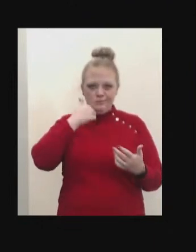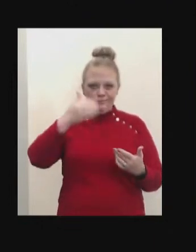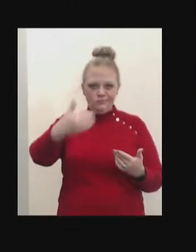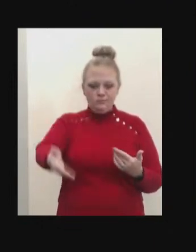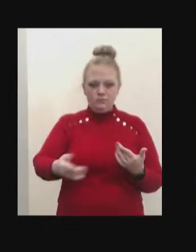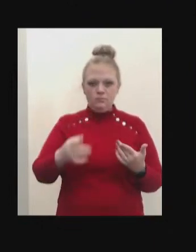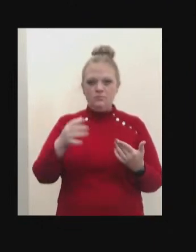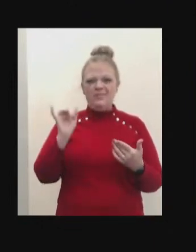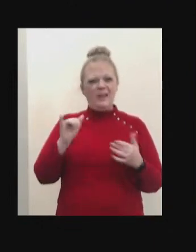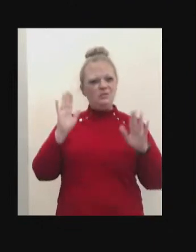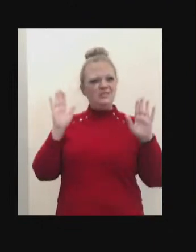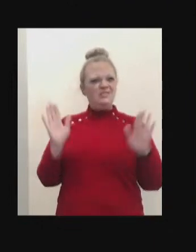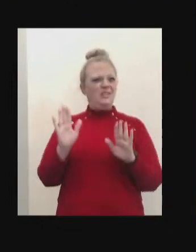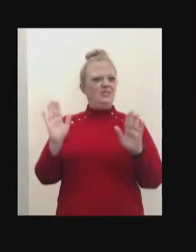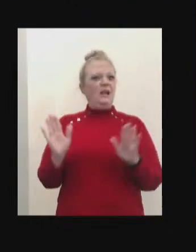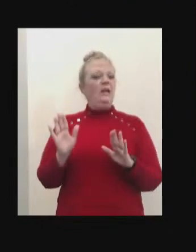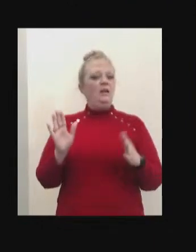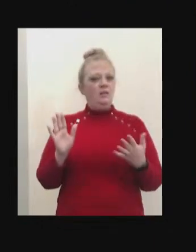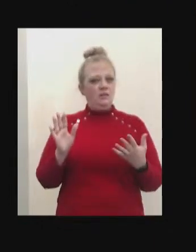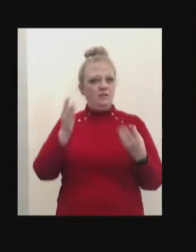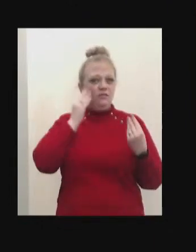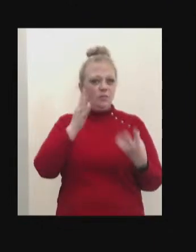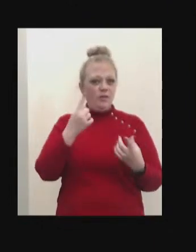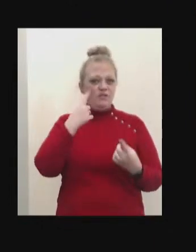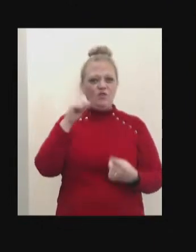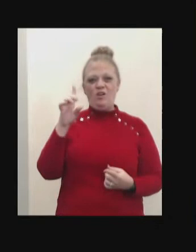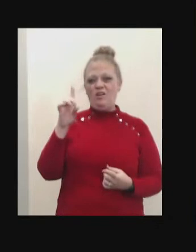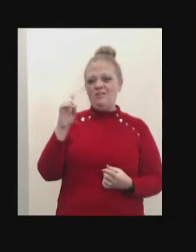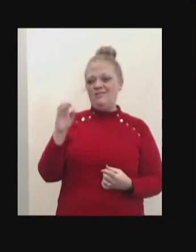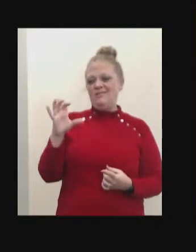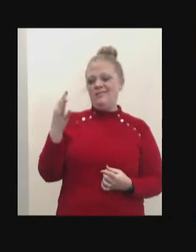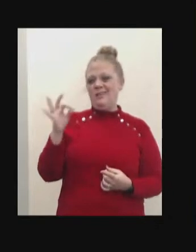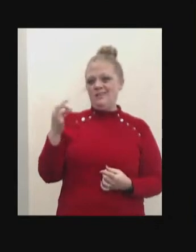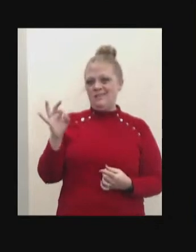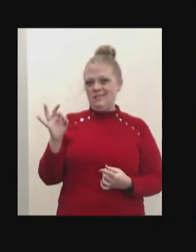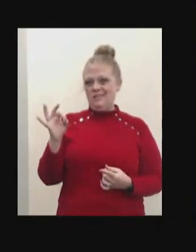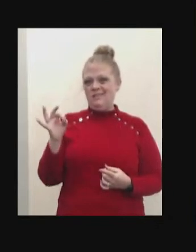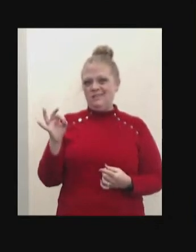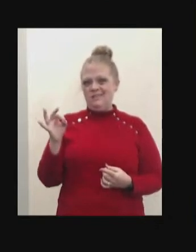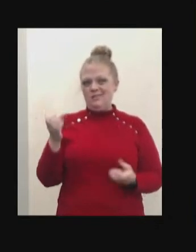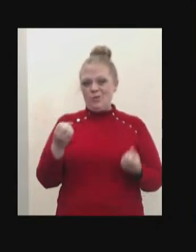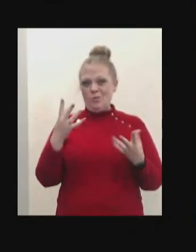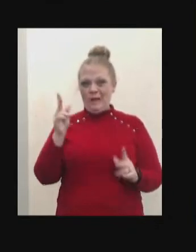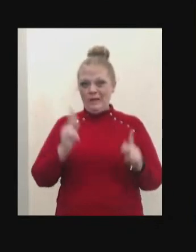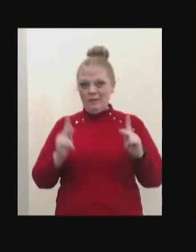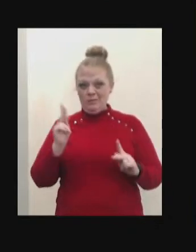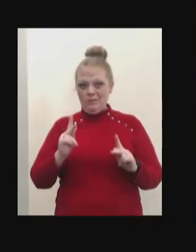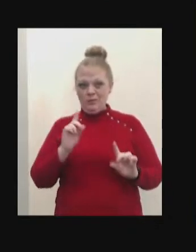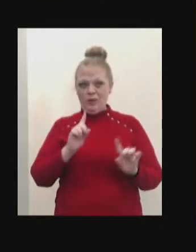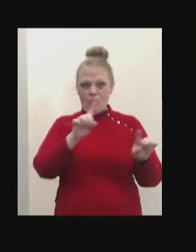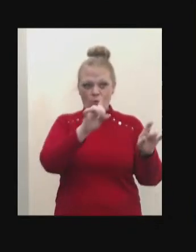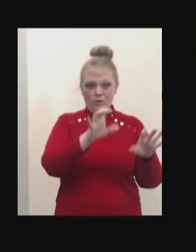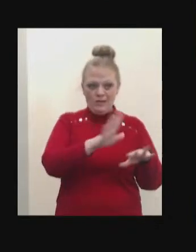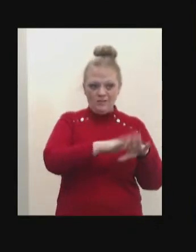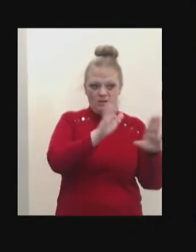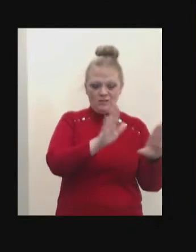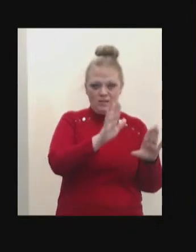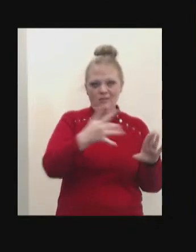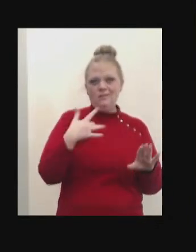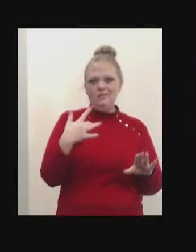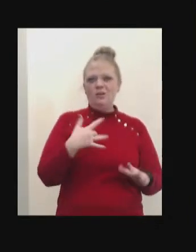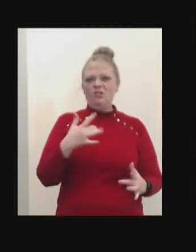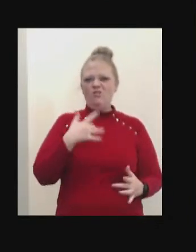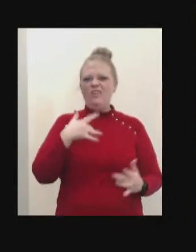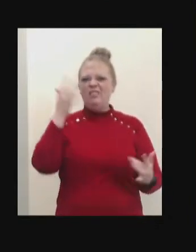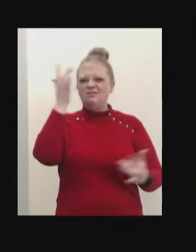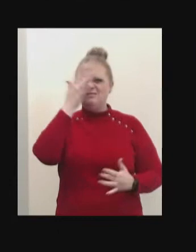Sunday, the data for the 19th, so as often a lot of people who are going to get tested on a Sunday are those who are sick, and often the